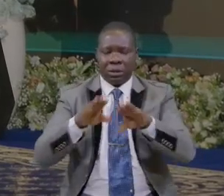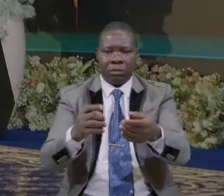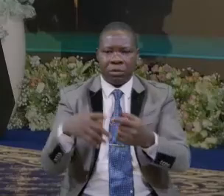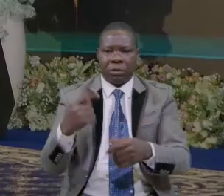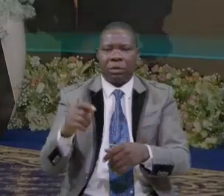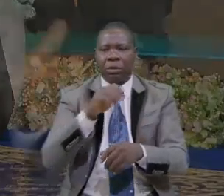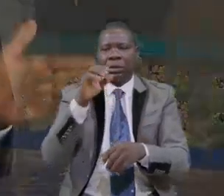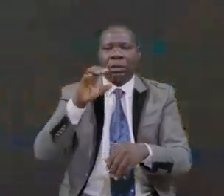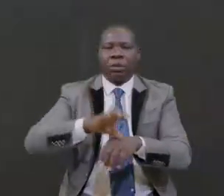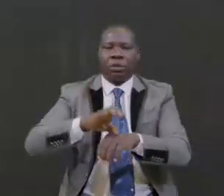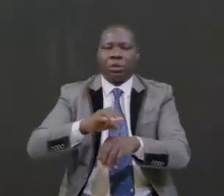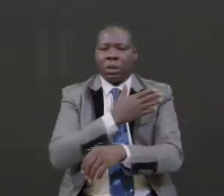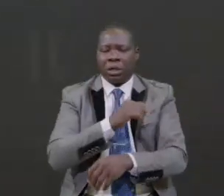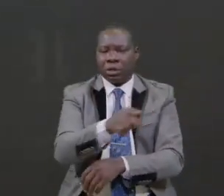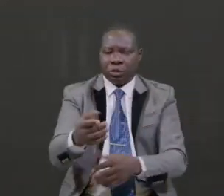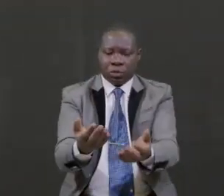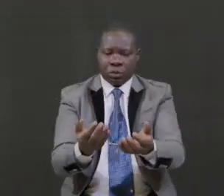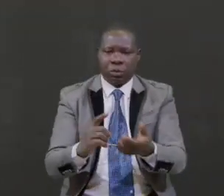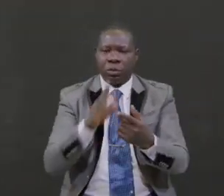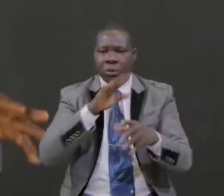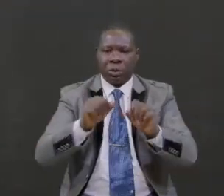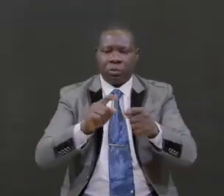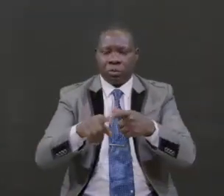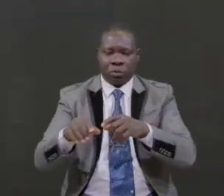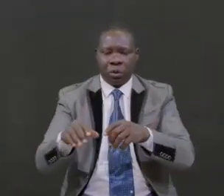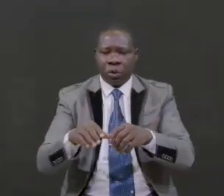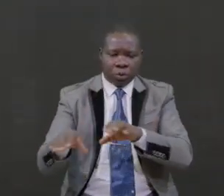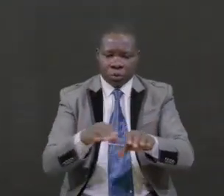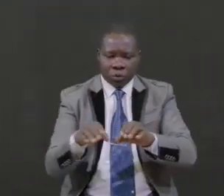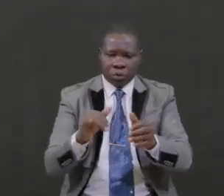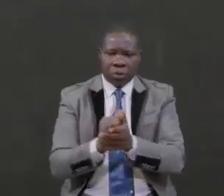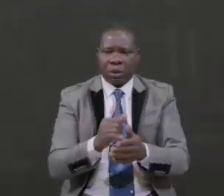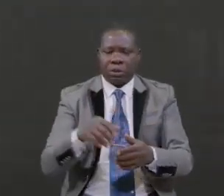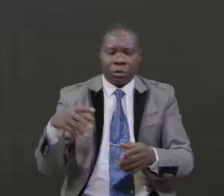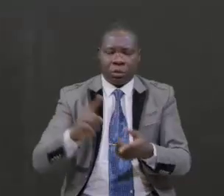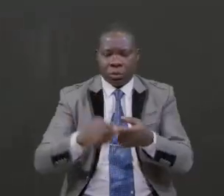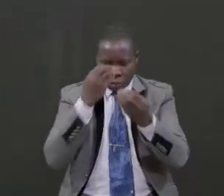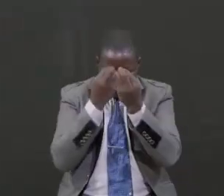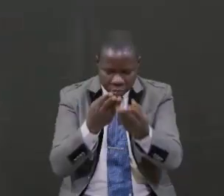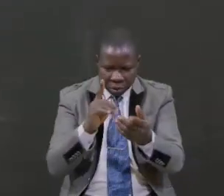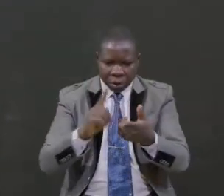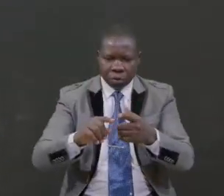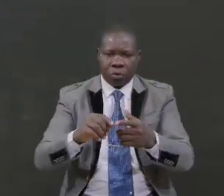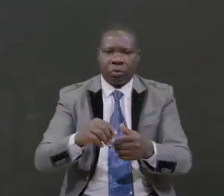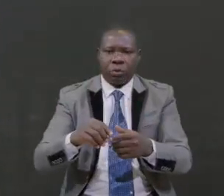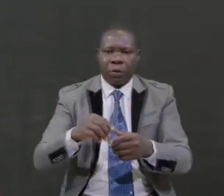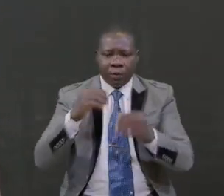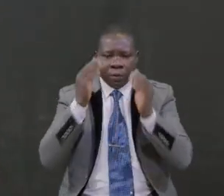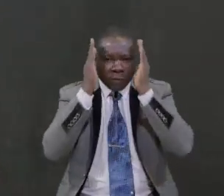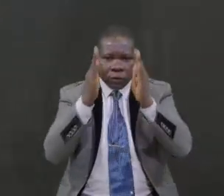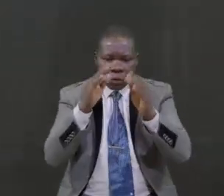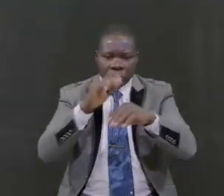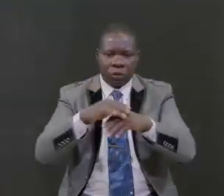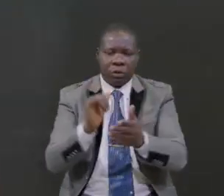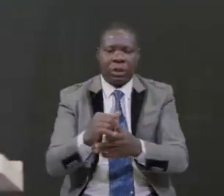be able to address that mandate, approach that mandate, focus on that mandate,